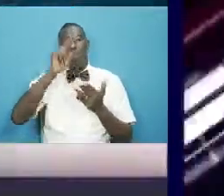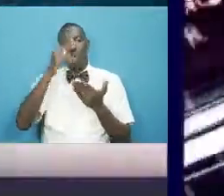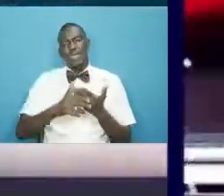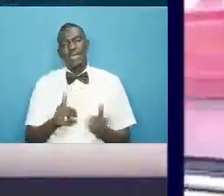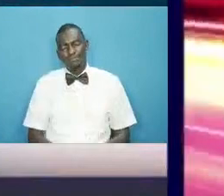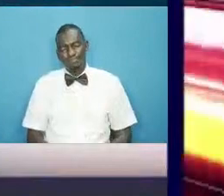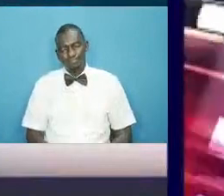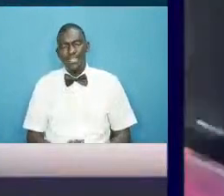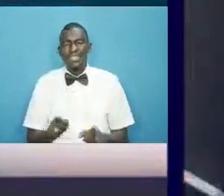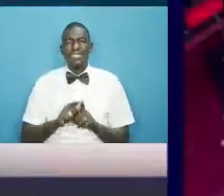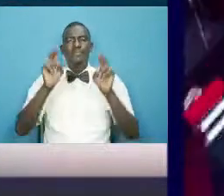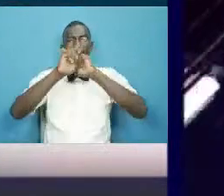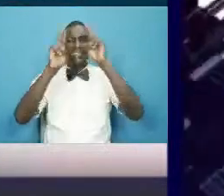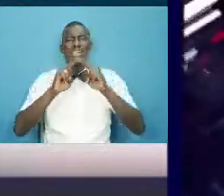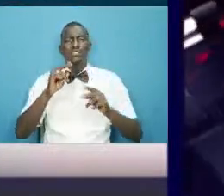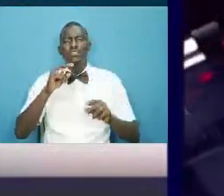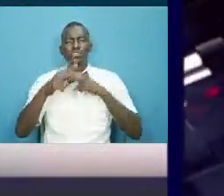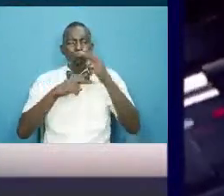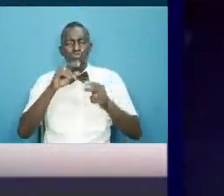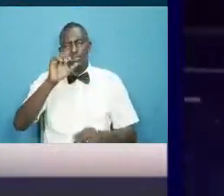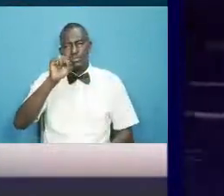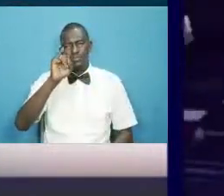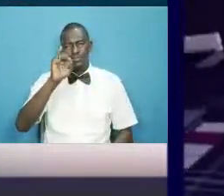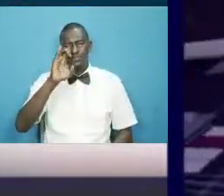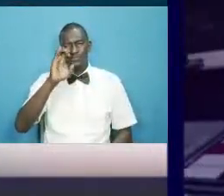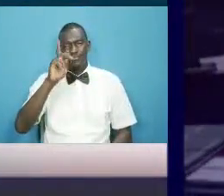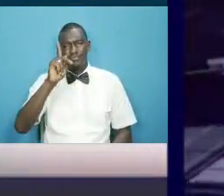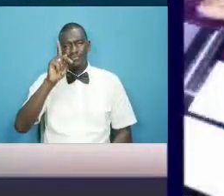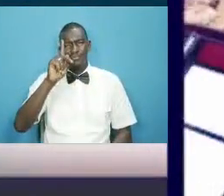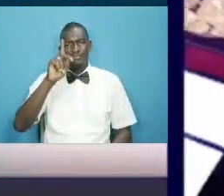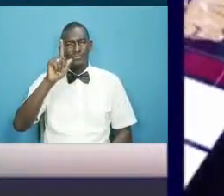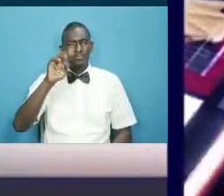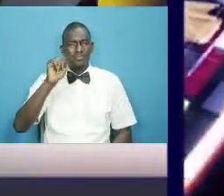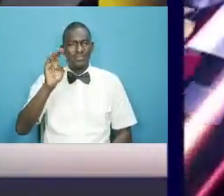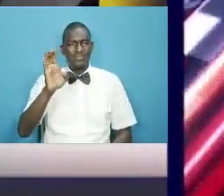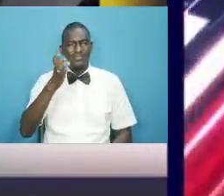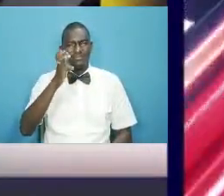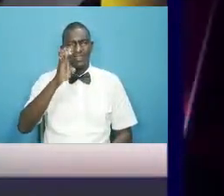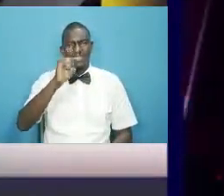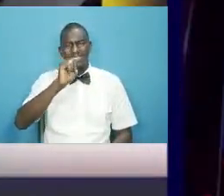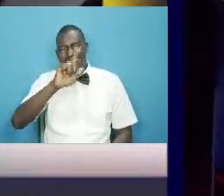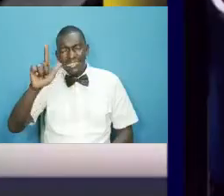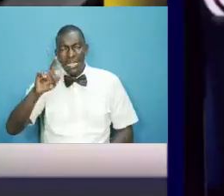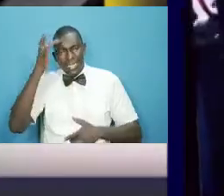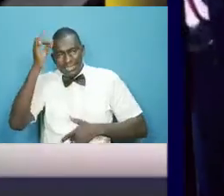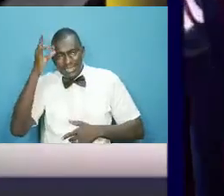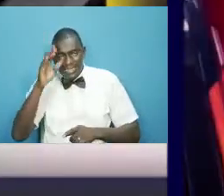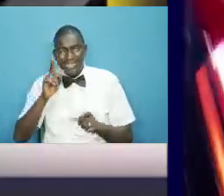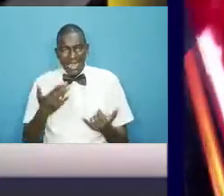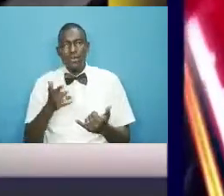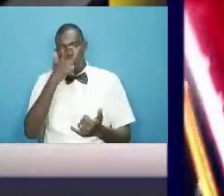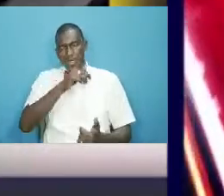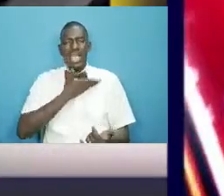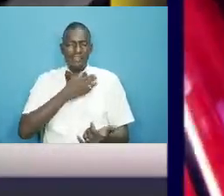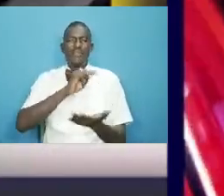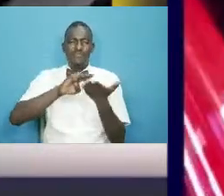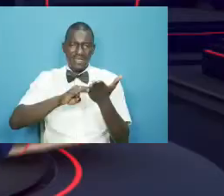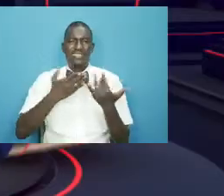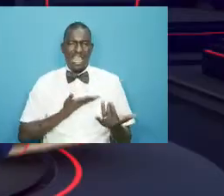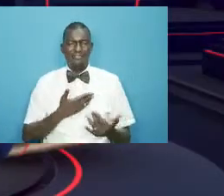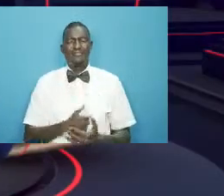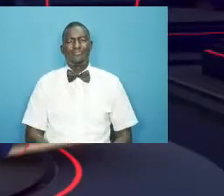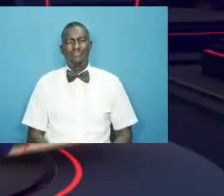In international news, sickle cell disease sufferers in the UK are rejoicing as a new drug is approved for the treatment of the condition.